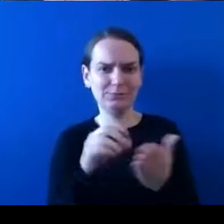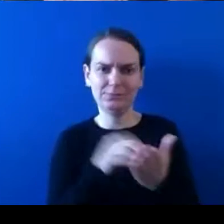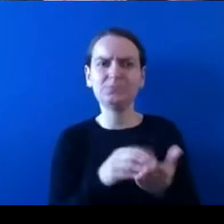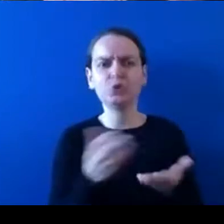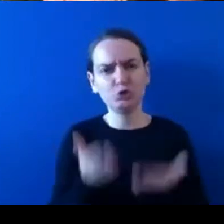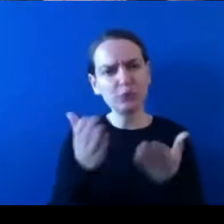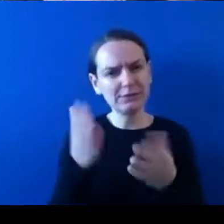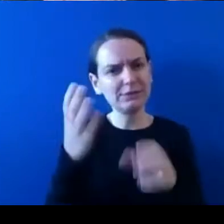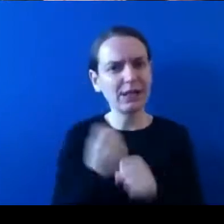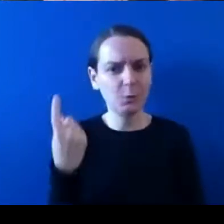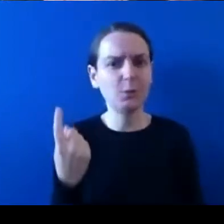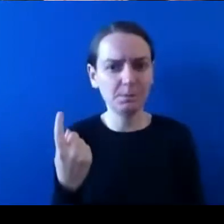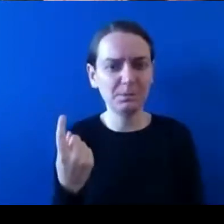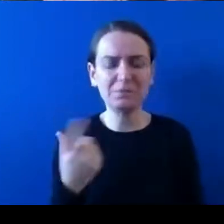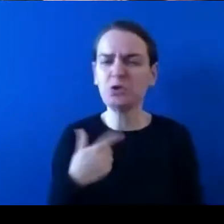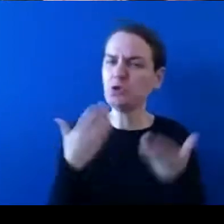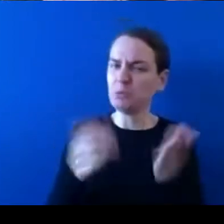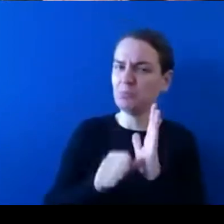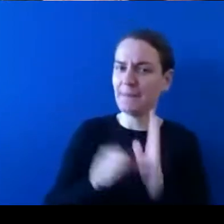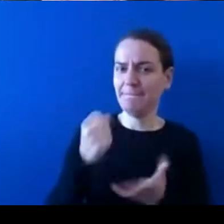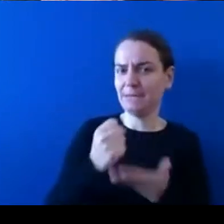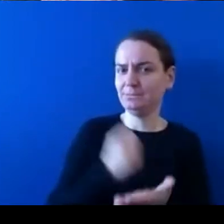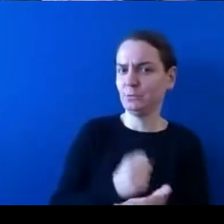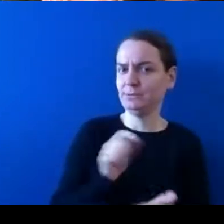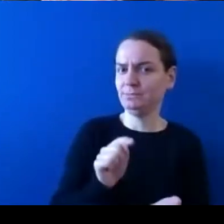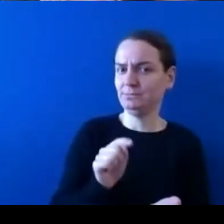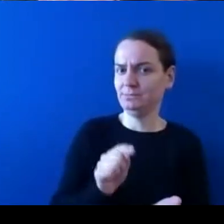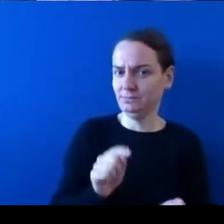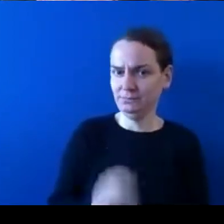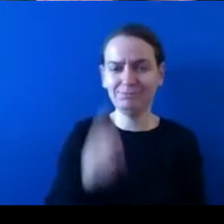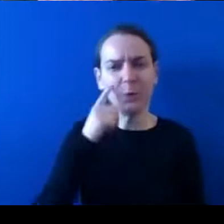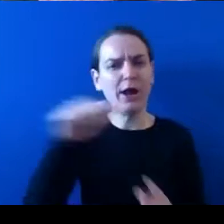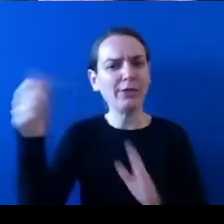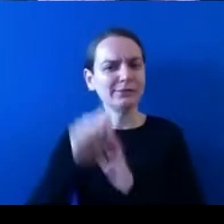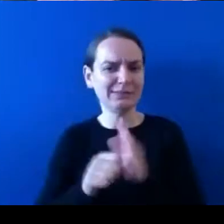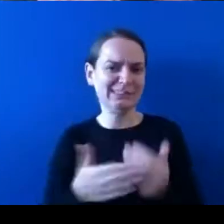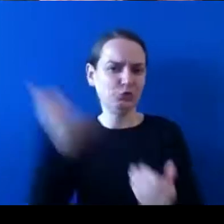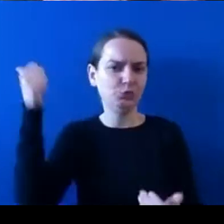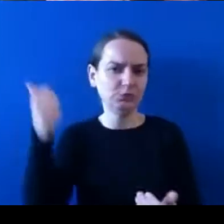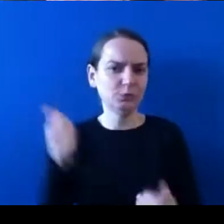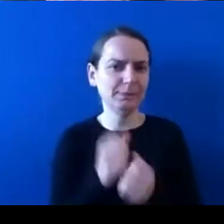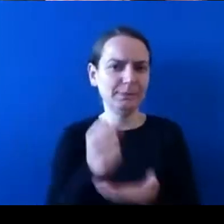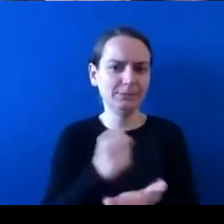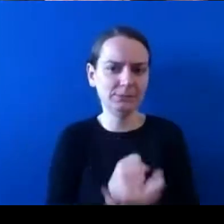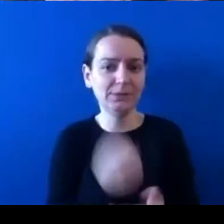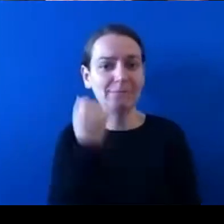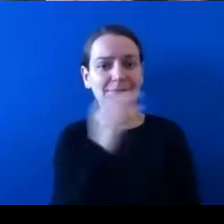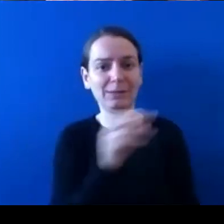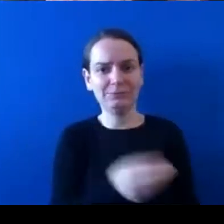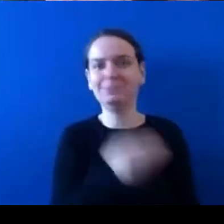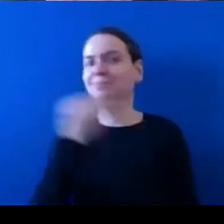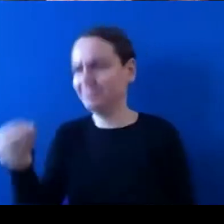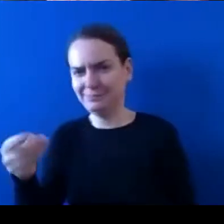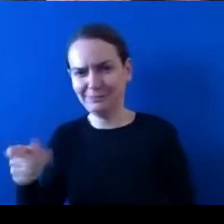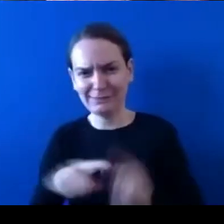you have an internship in a federal building, you will need to get a ID, a state real ID